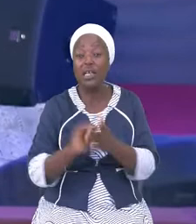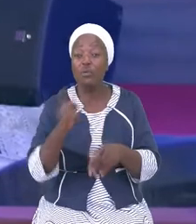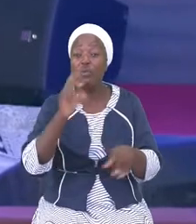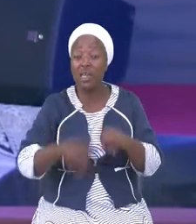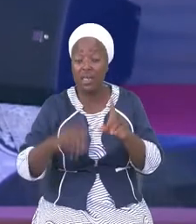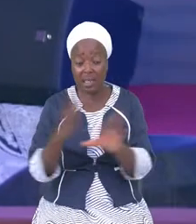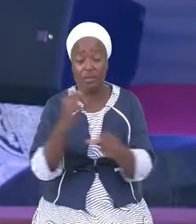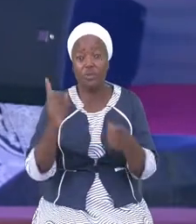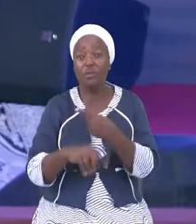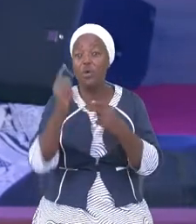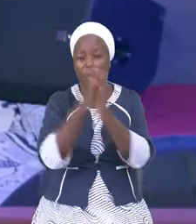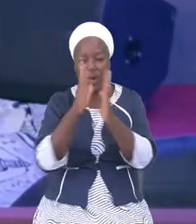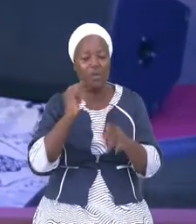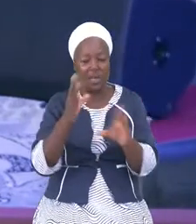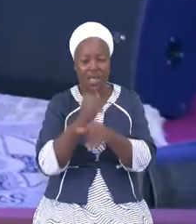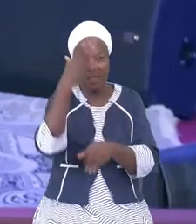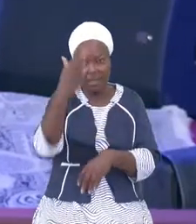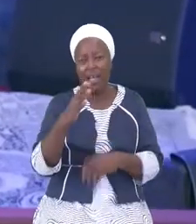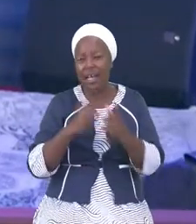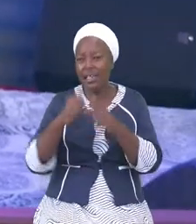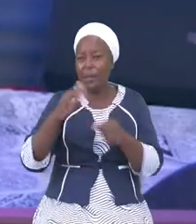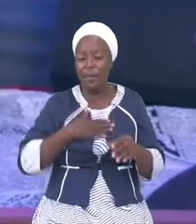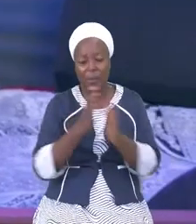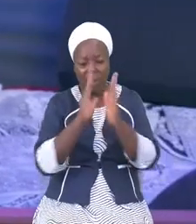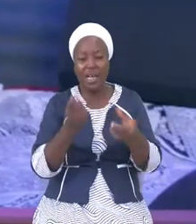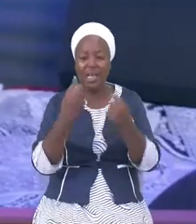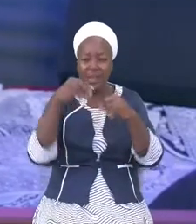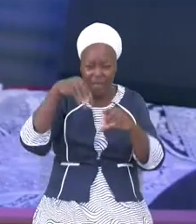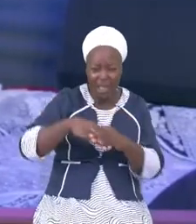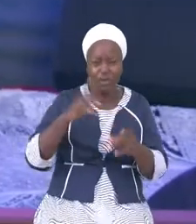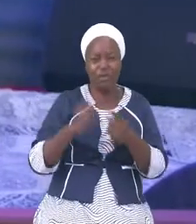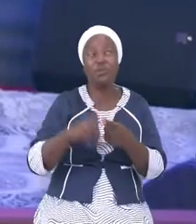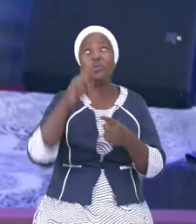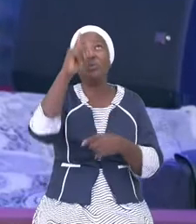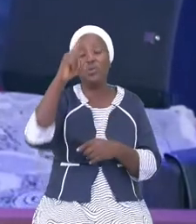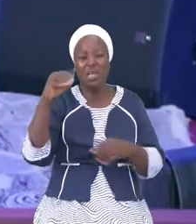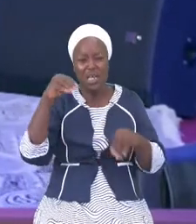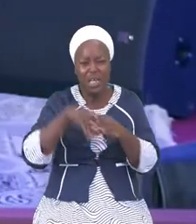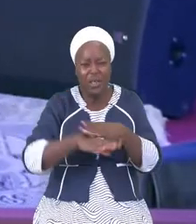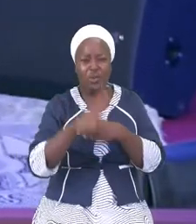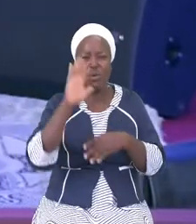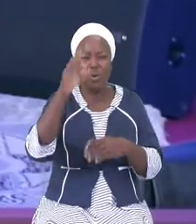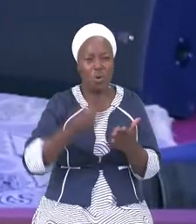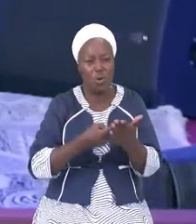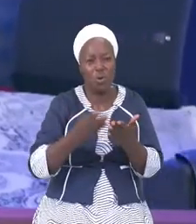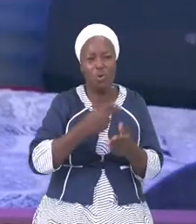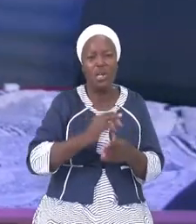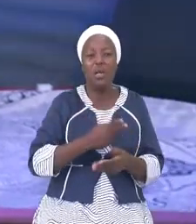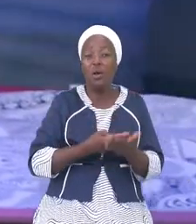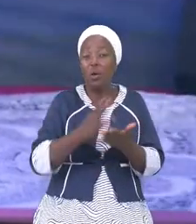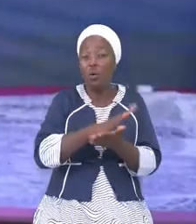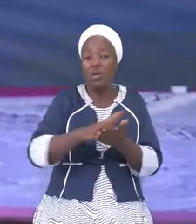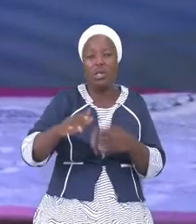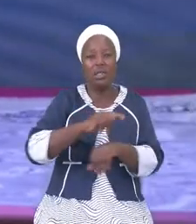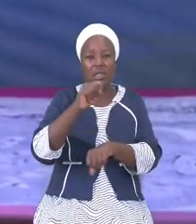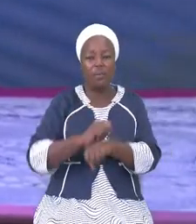get to, your prayer will get there. And my prayer came in unto thee, into thine holy temple. We're coming